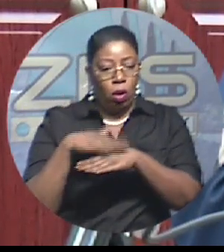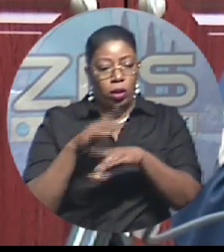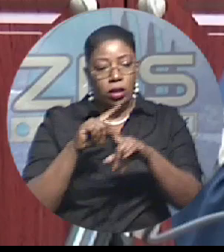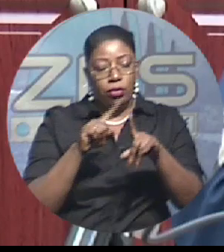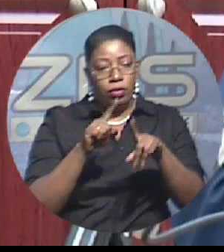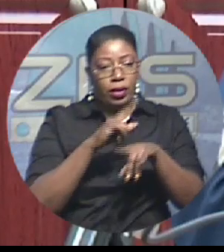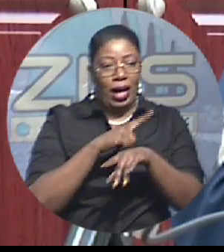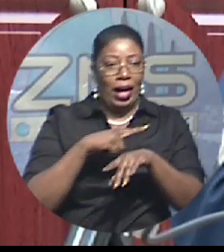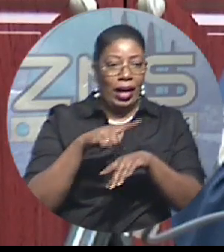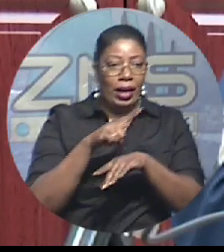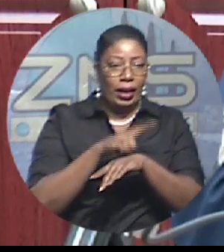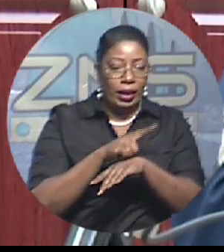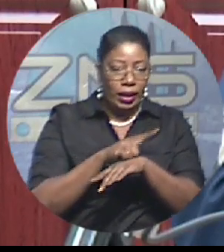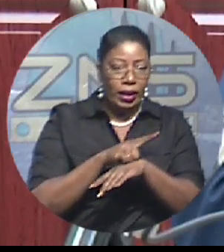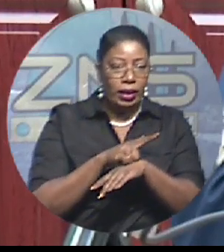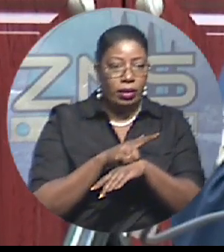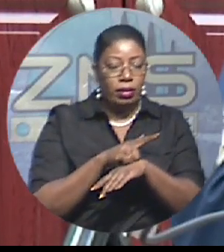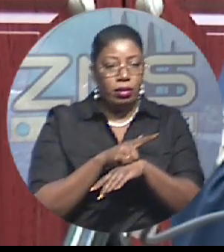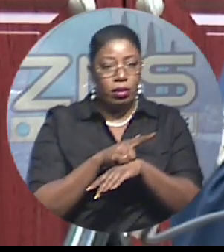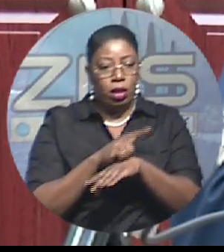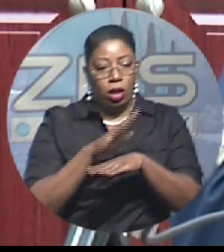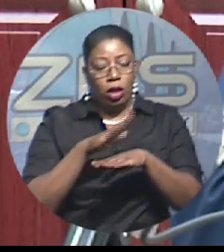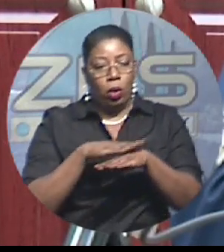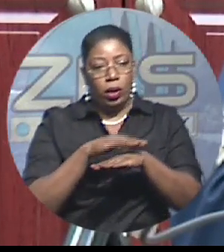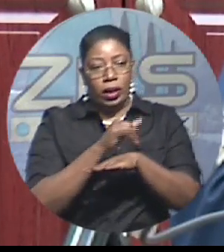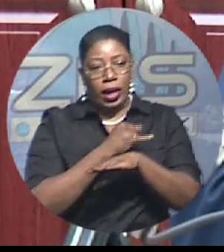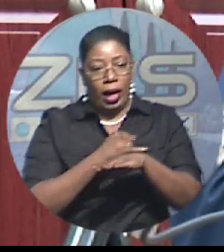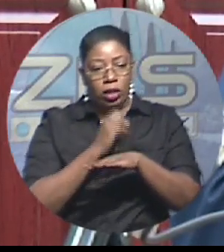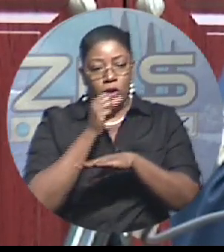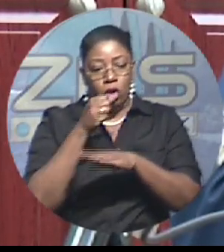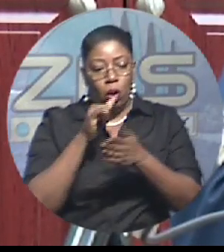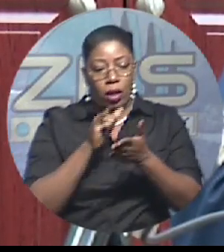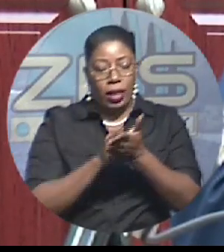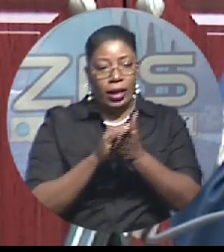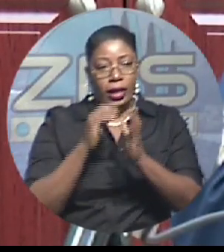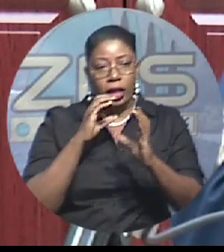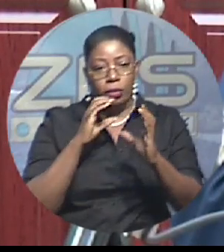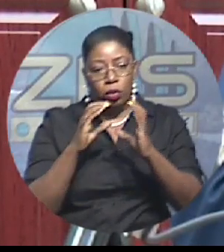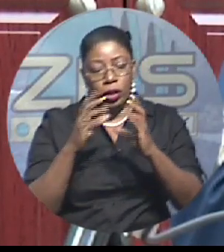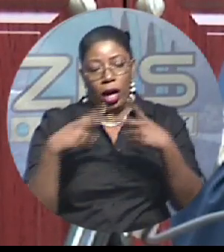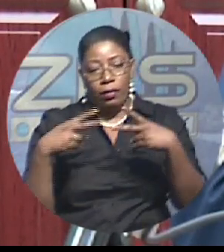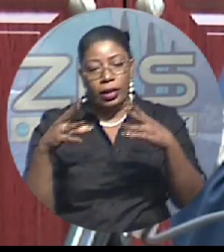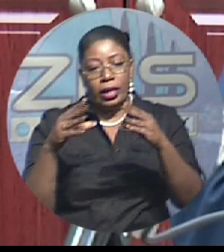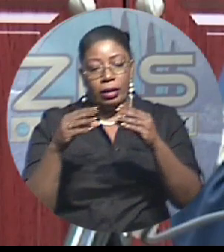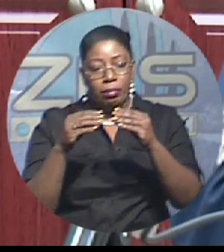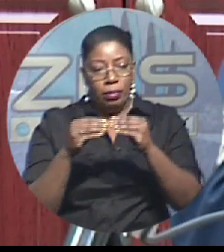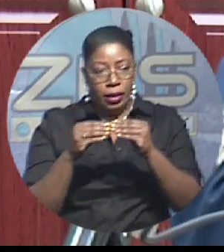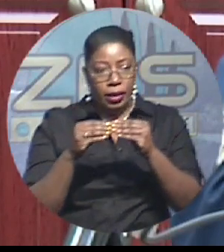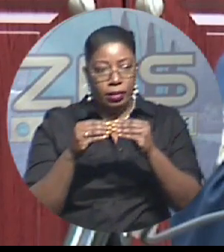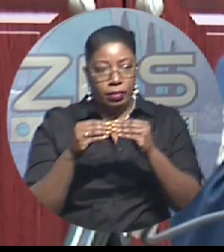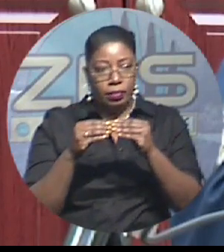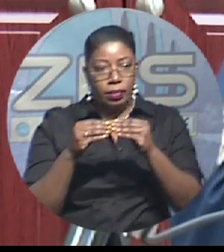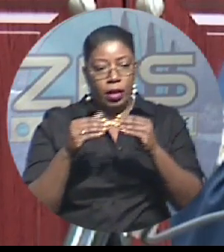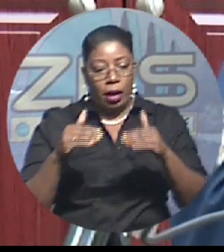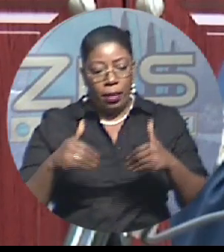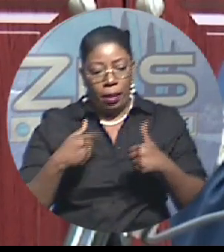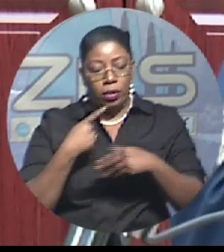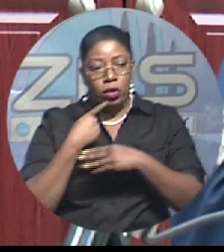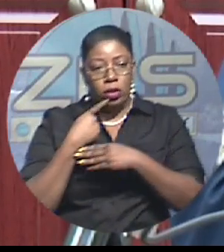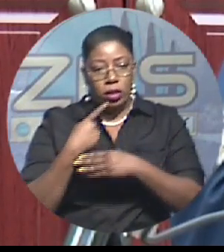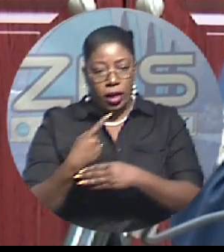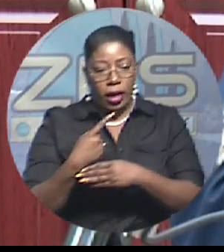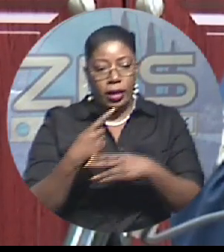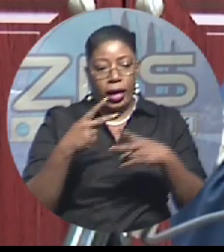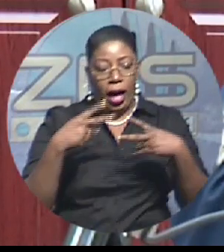making contact with the local disaster consultative committees in all of our islands to ensure that they are convening the meetings. And I'm pleased to inform you that they